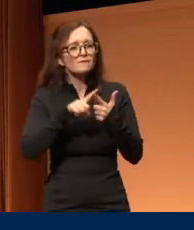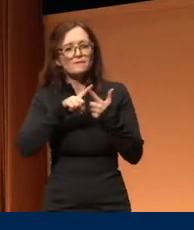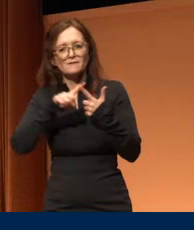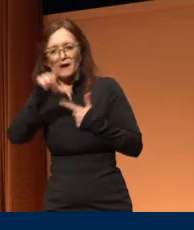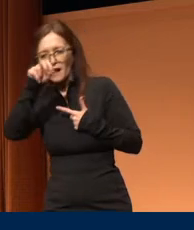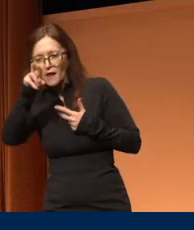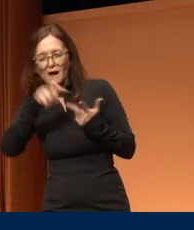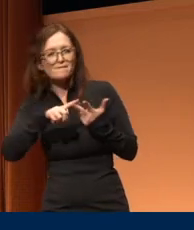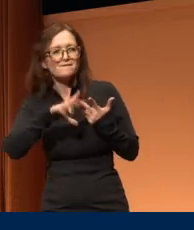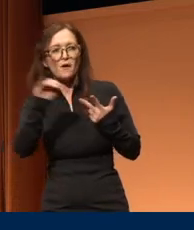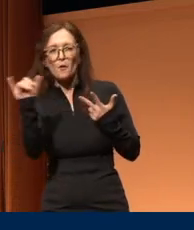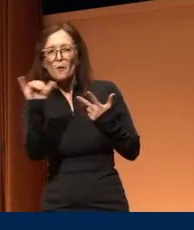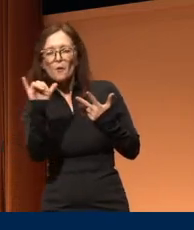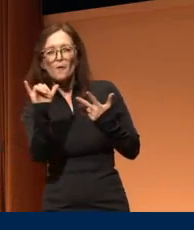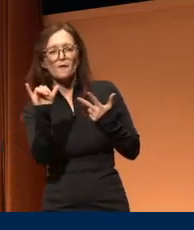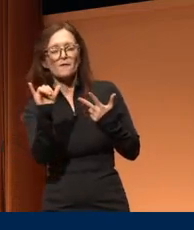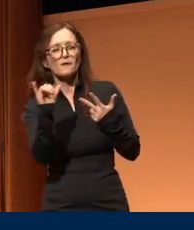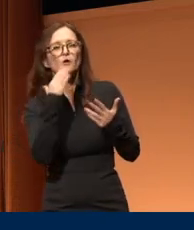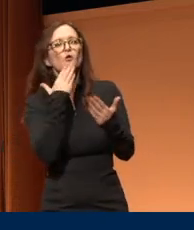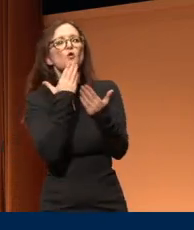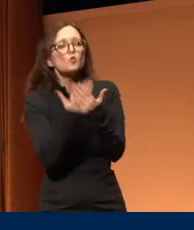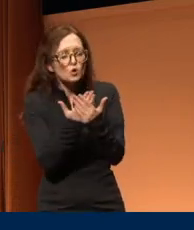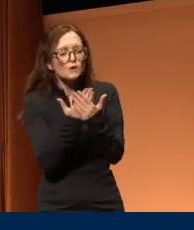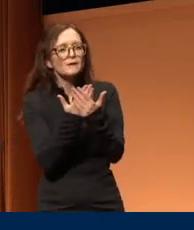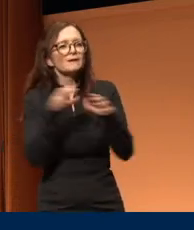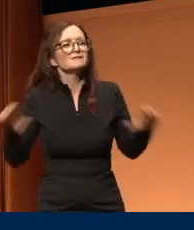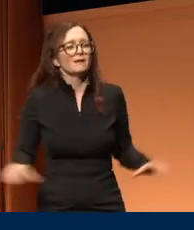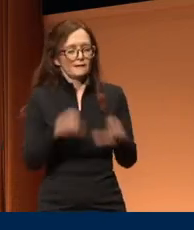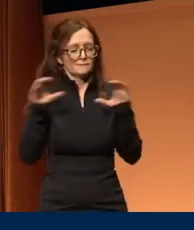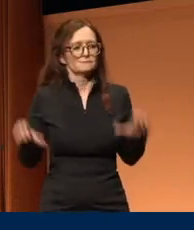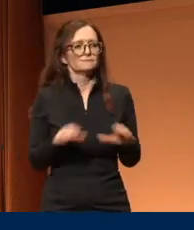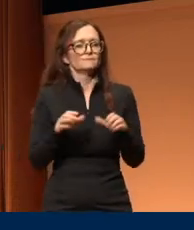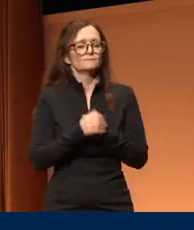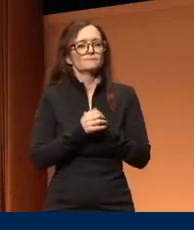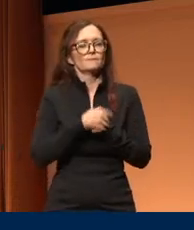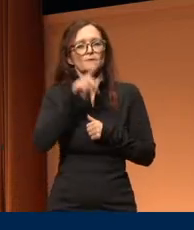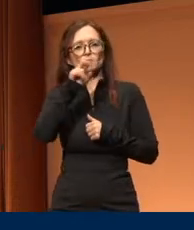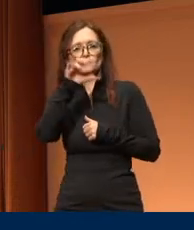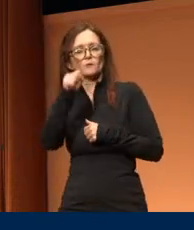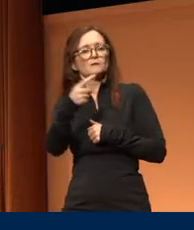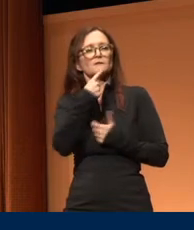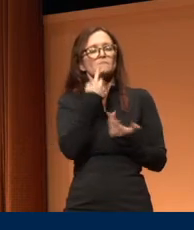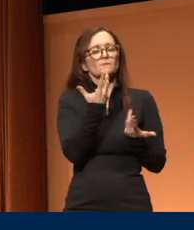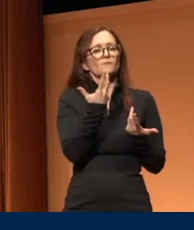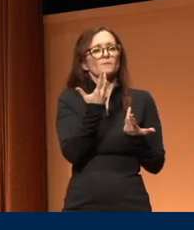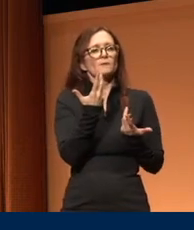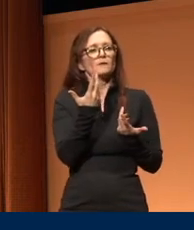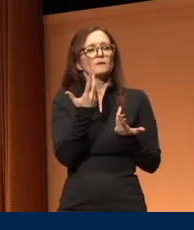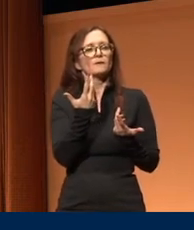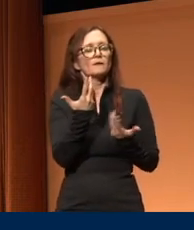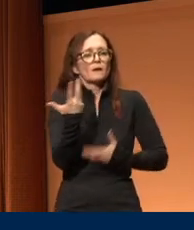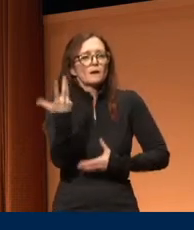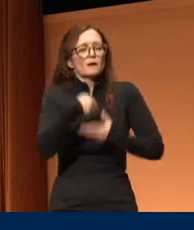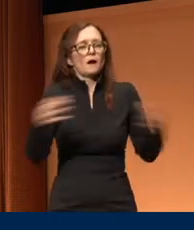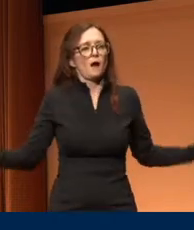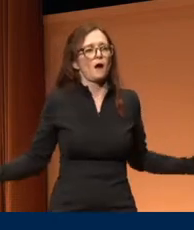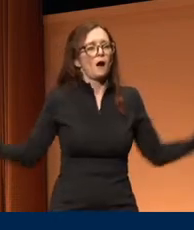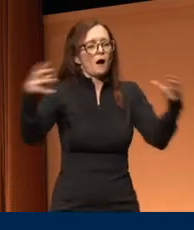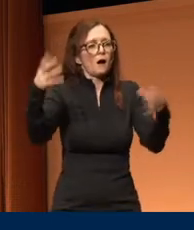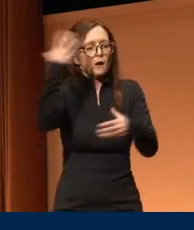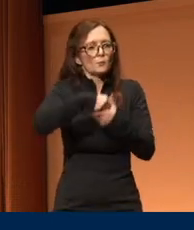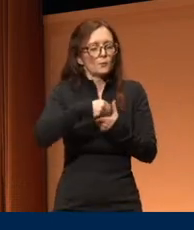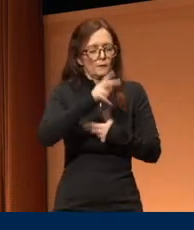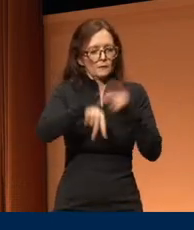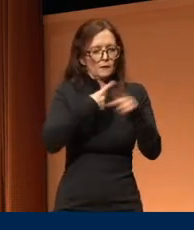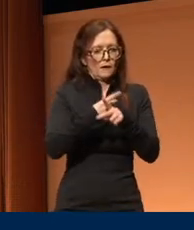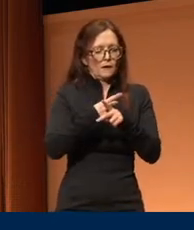love, and presumably good deeds. Du Bois has an all-encompassing notion of the kind of democratic